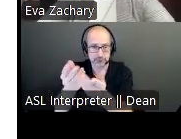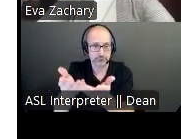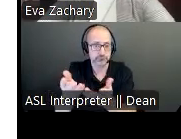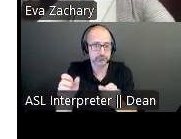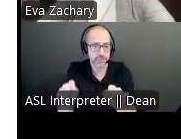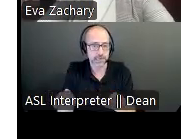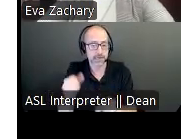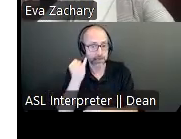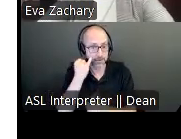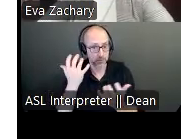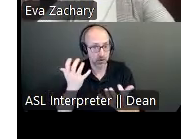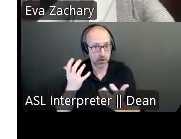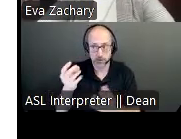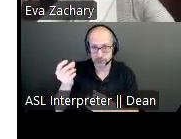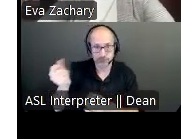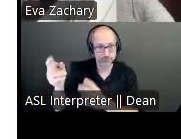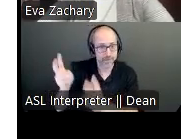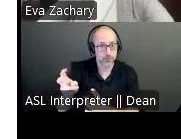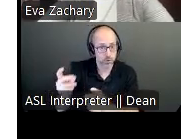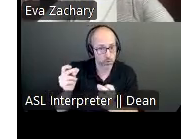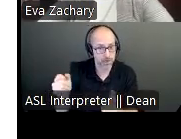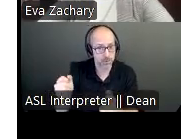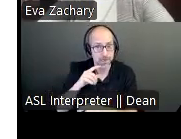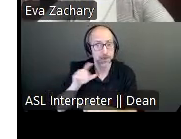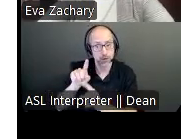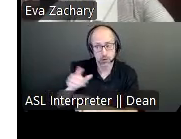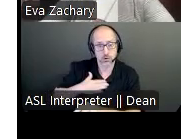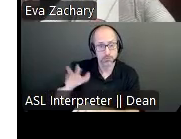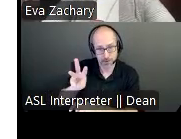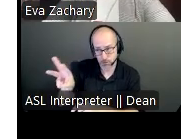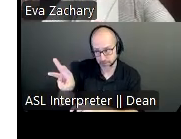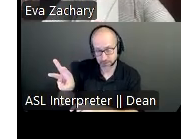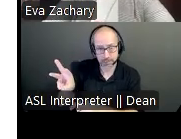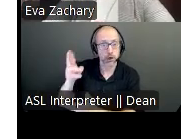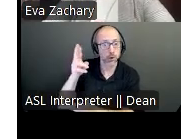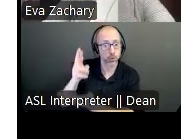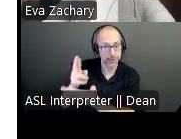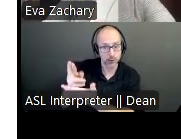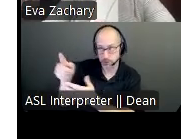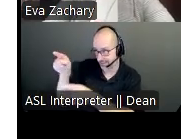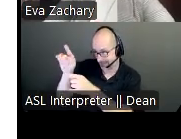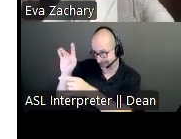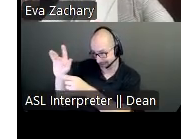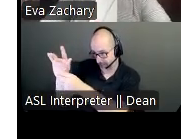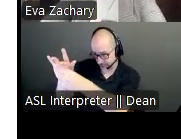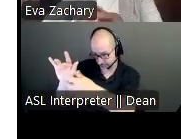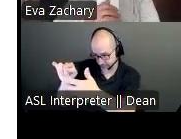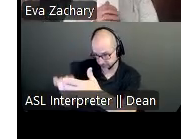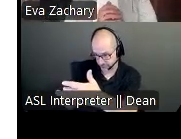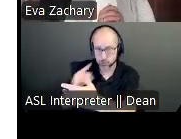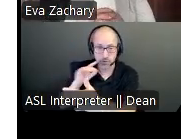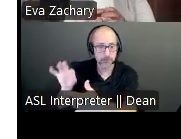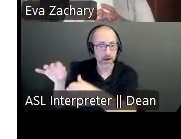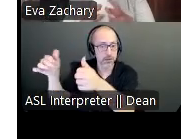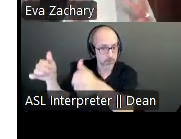little quicker, you can go to my website and under resources, find the poster. And I have also written